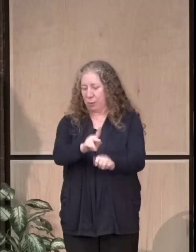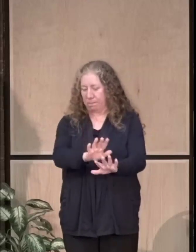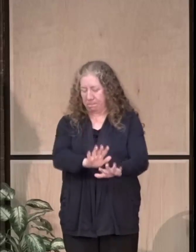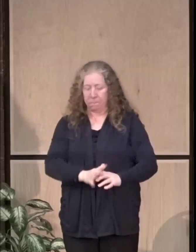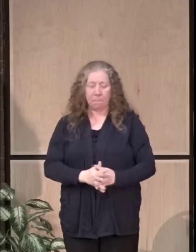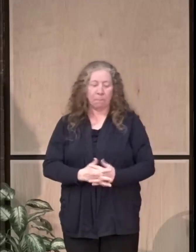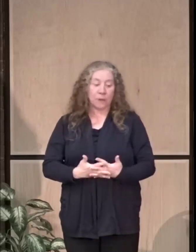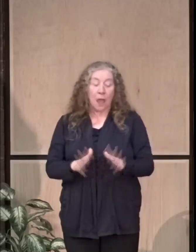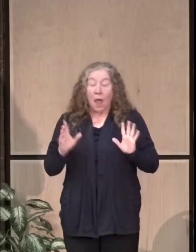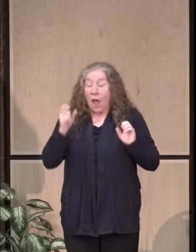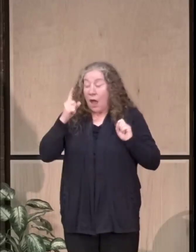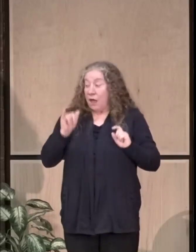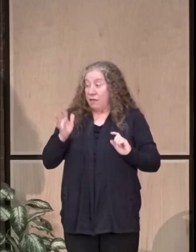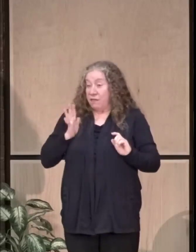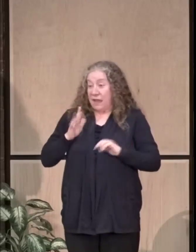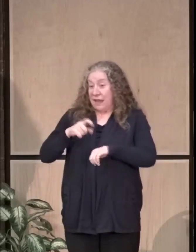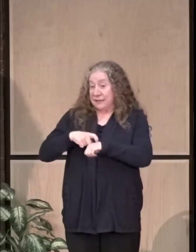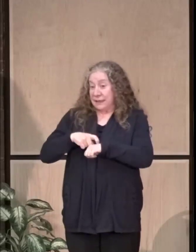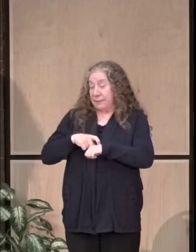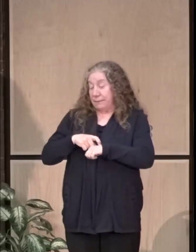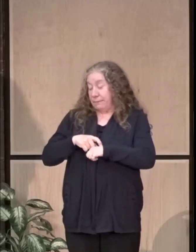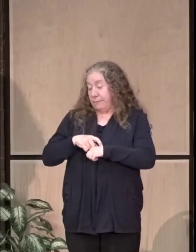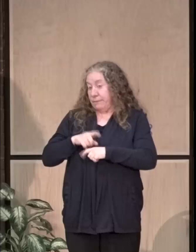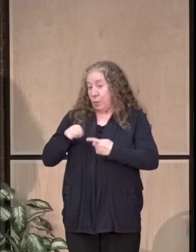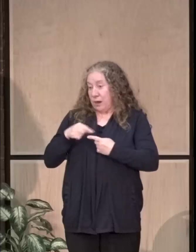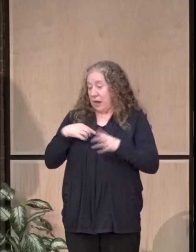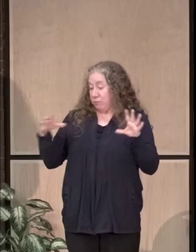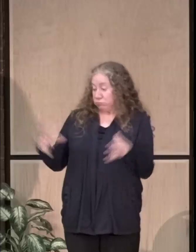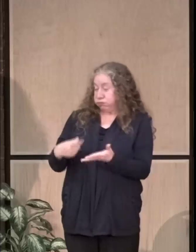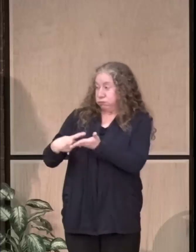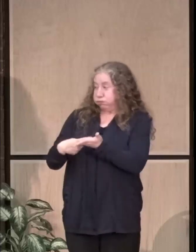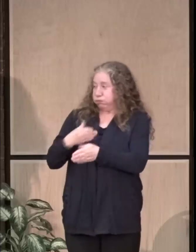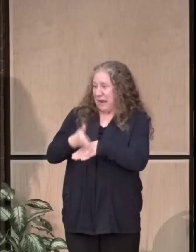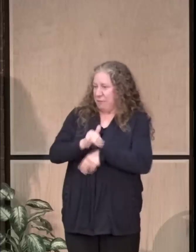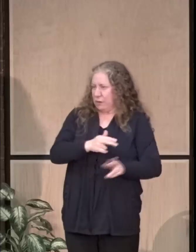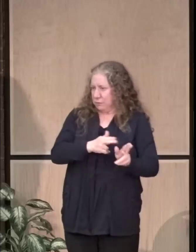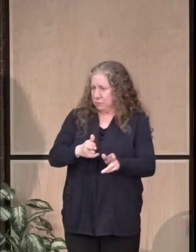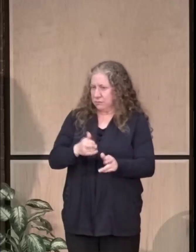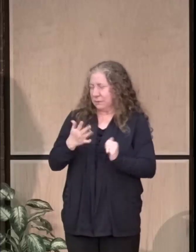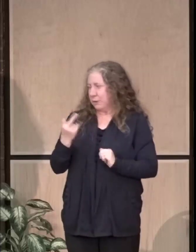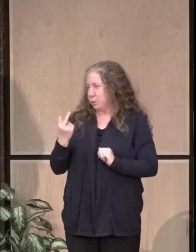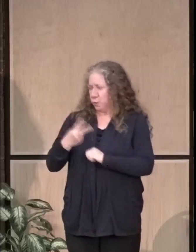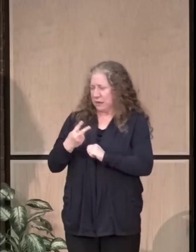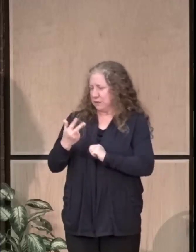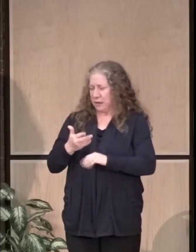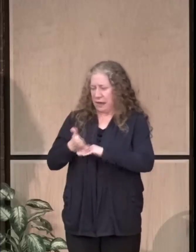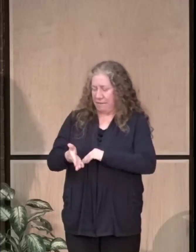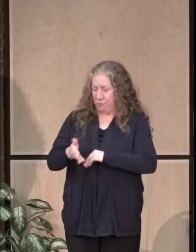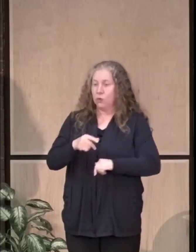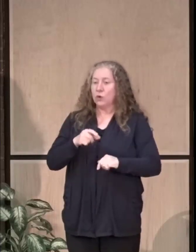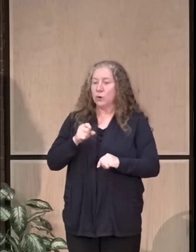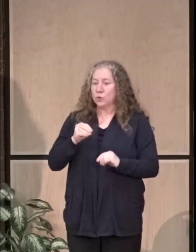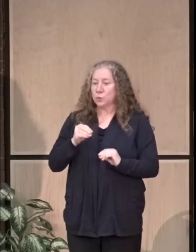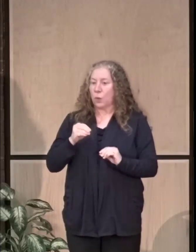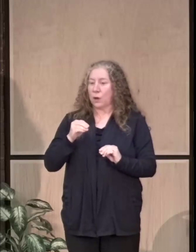And I mean, at the time that I was speaking with this to them, it was shortly, a couple of days after. So obviously